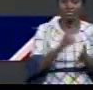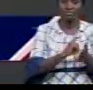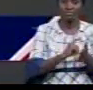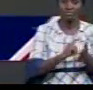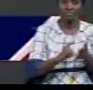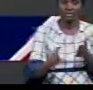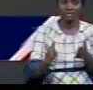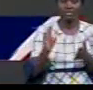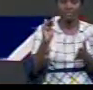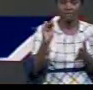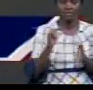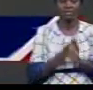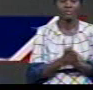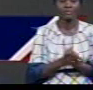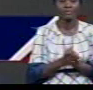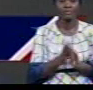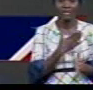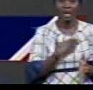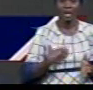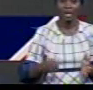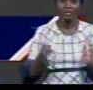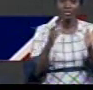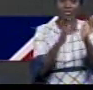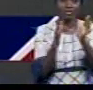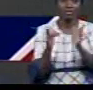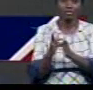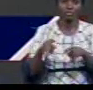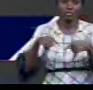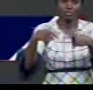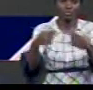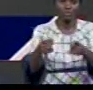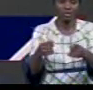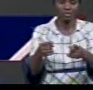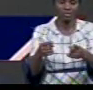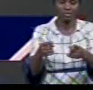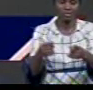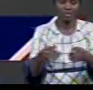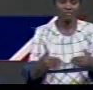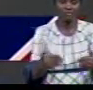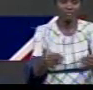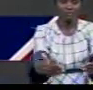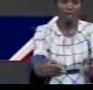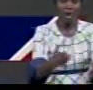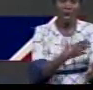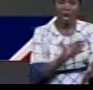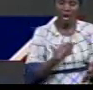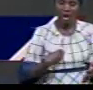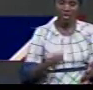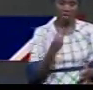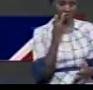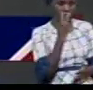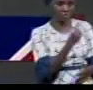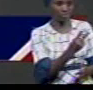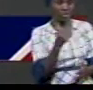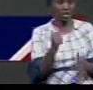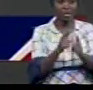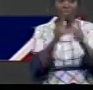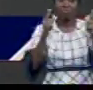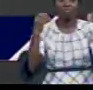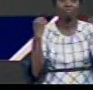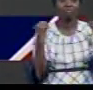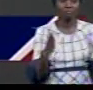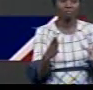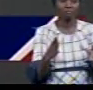14, and Jesus went forth and saw a great multitude, and he was moved with compassion